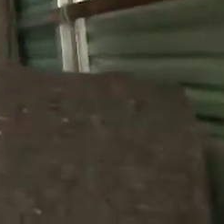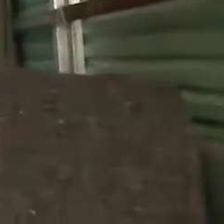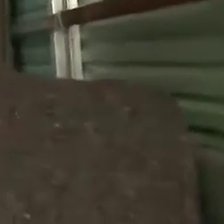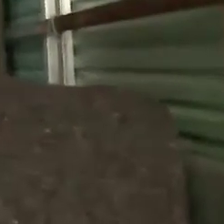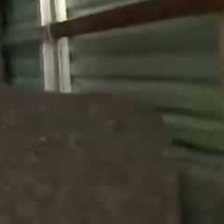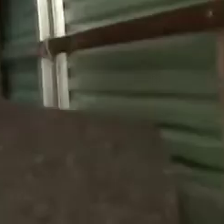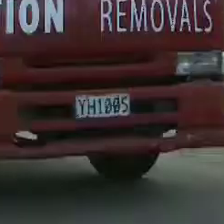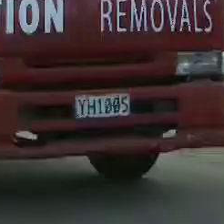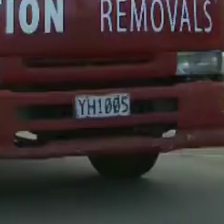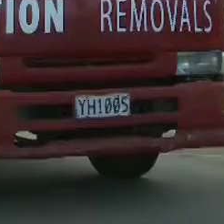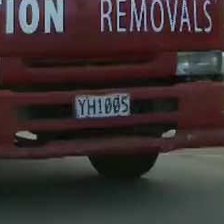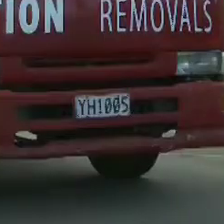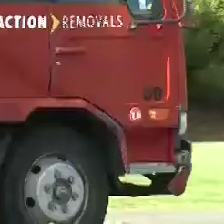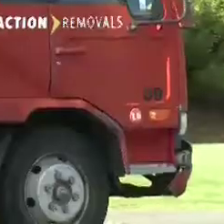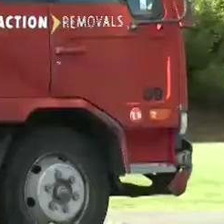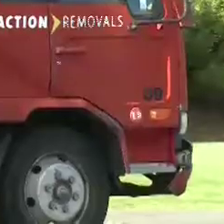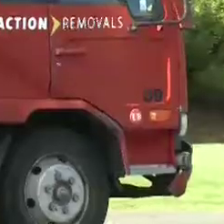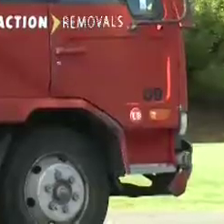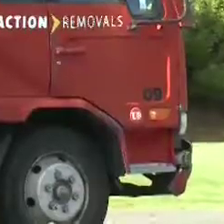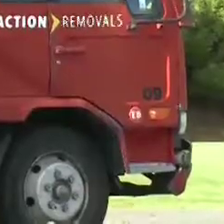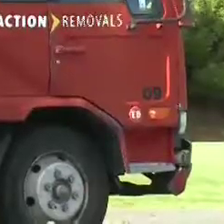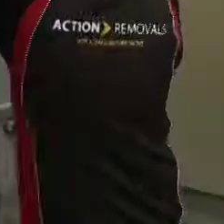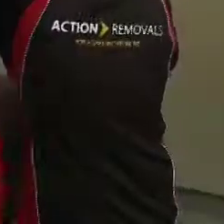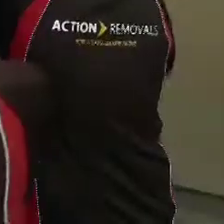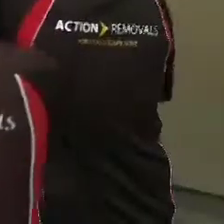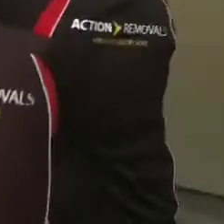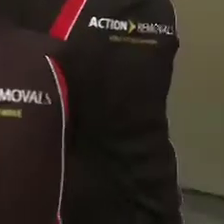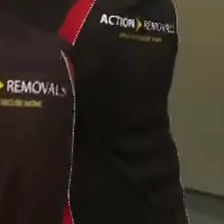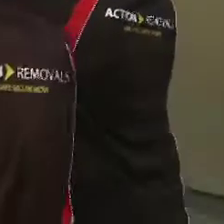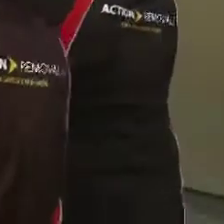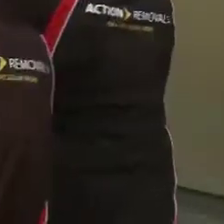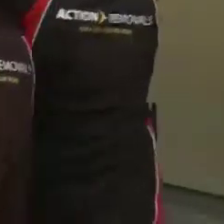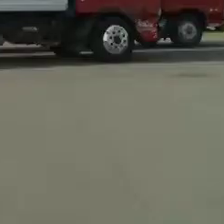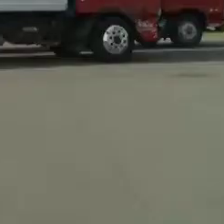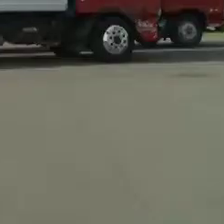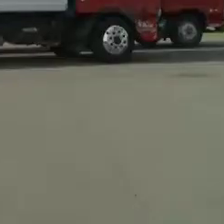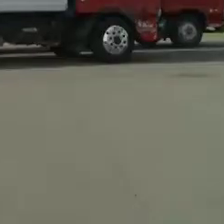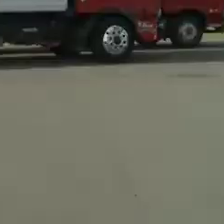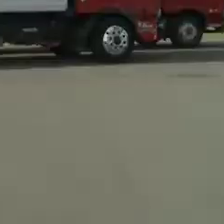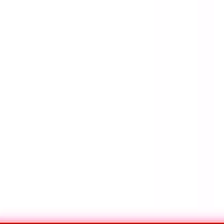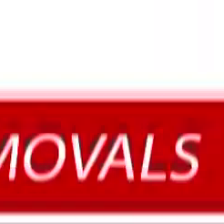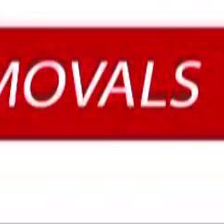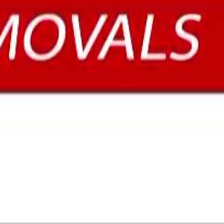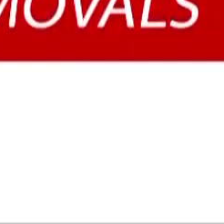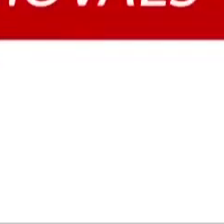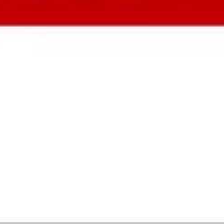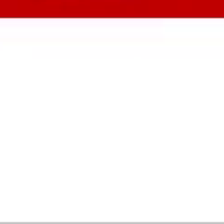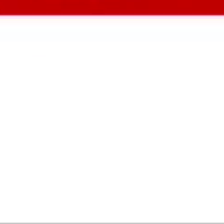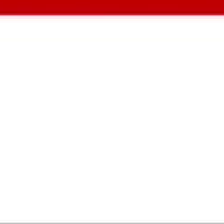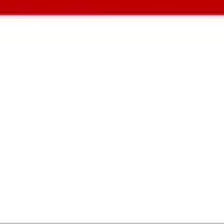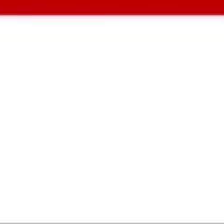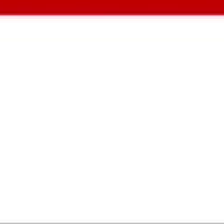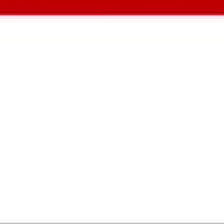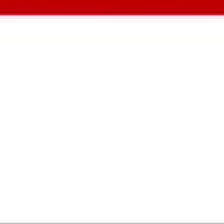possessions stress-free. Action Removals, a family business that has been operating in Christchurch for over 10 years. Action Removals,